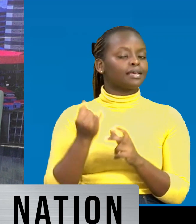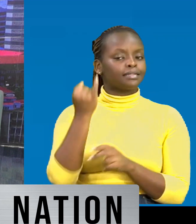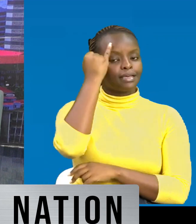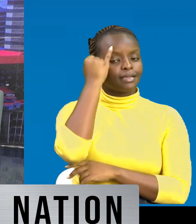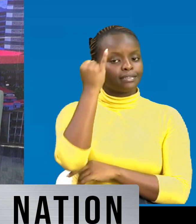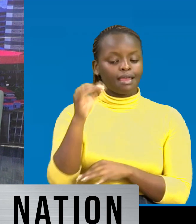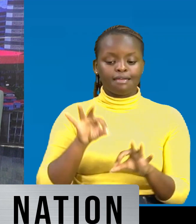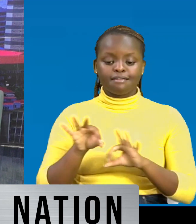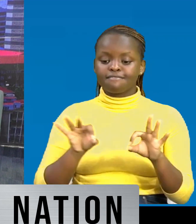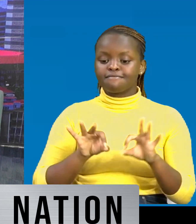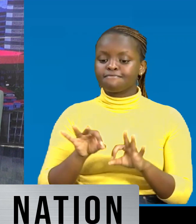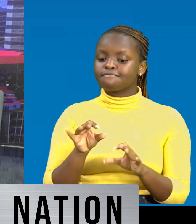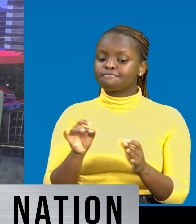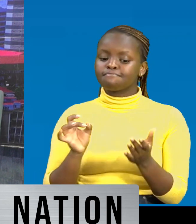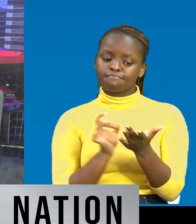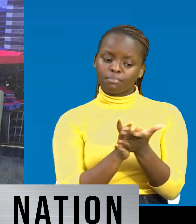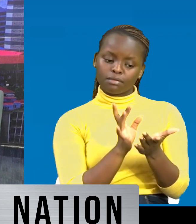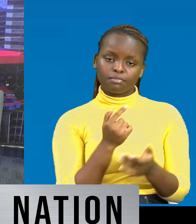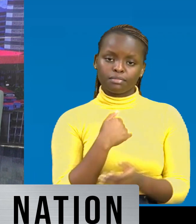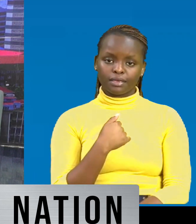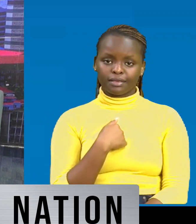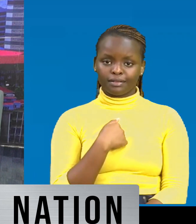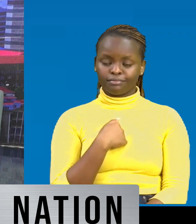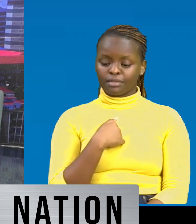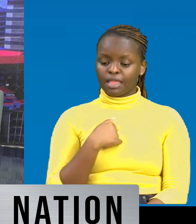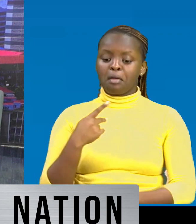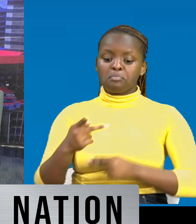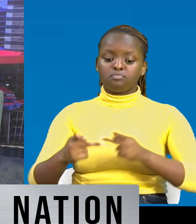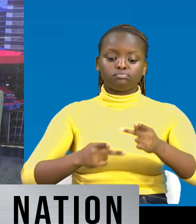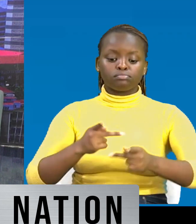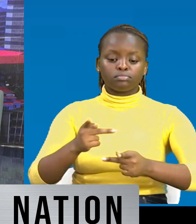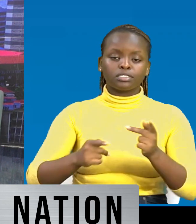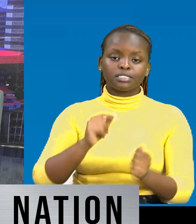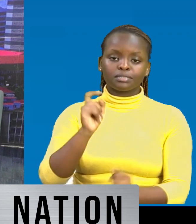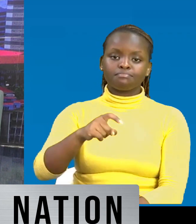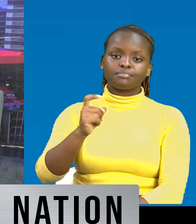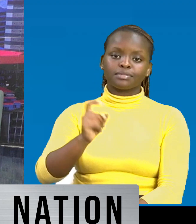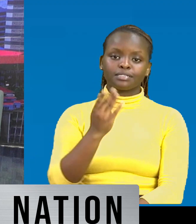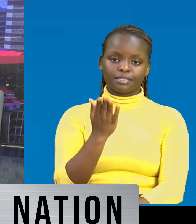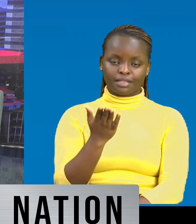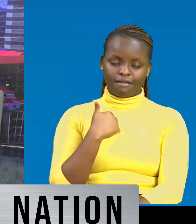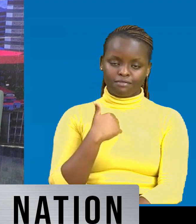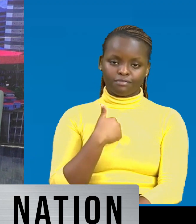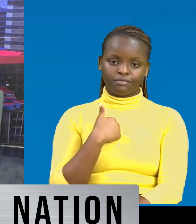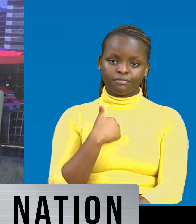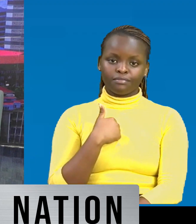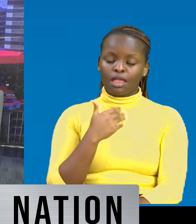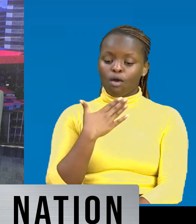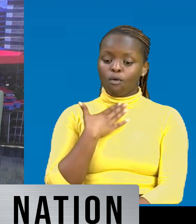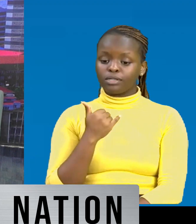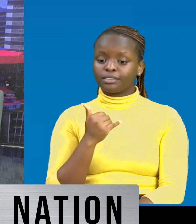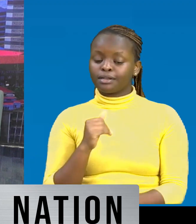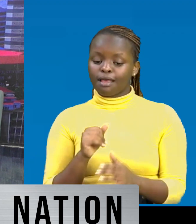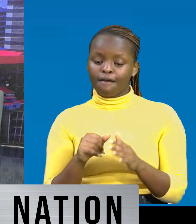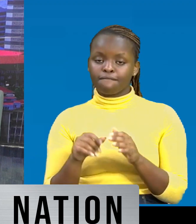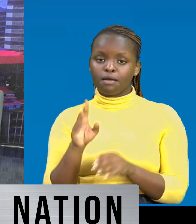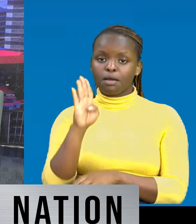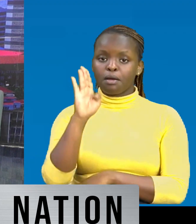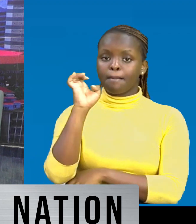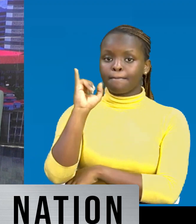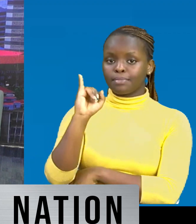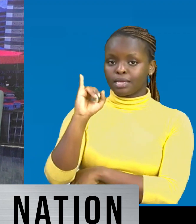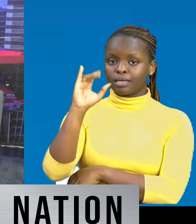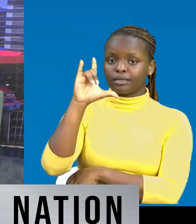to evict me, Jonah, then there's going to be a procedure of eviction. So I wanted to have a bill that is going to be an